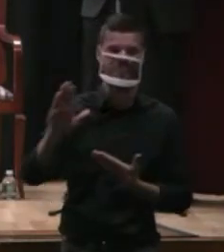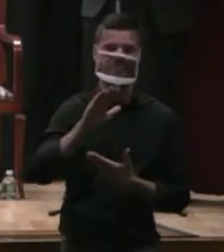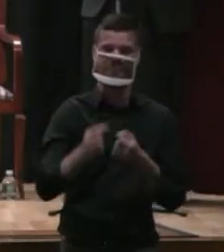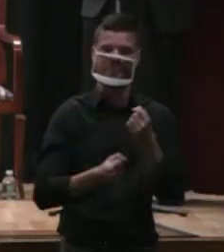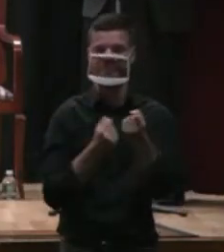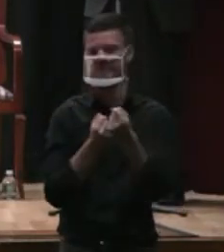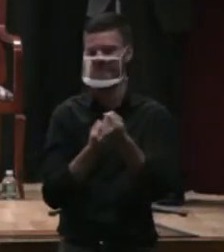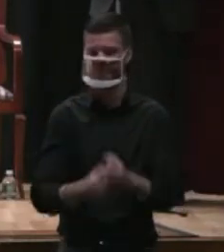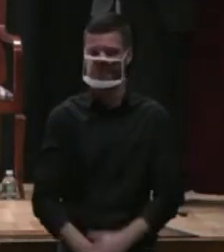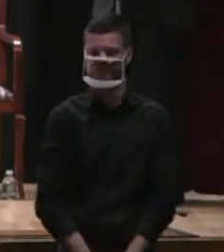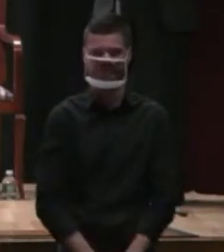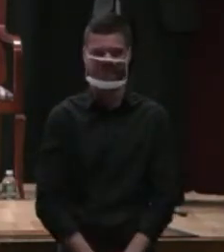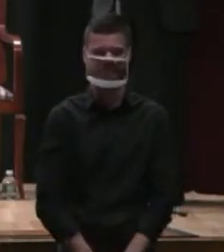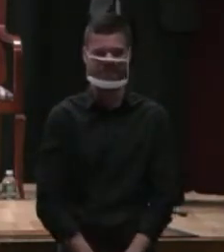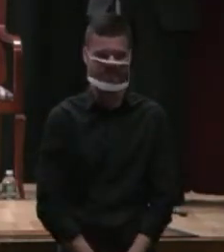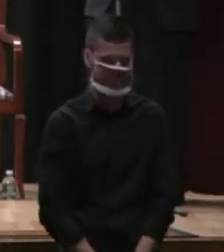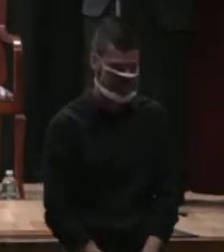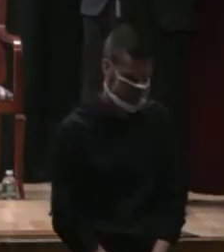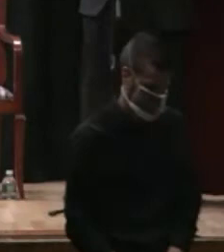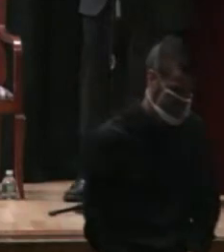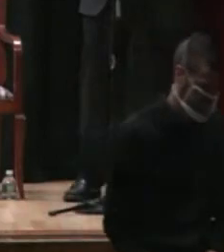support.